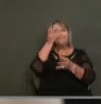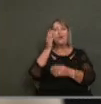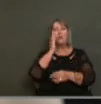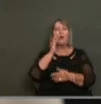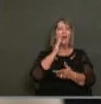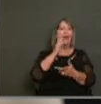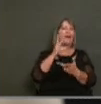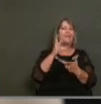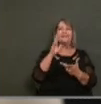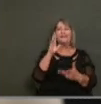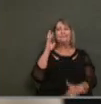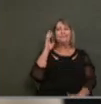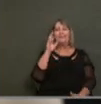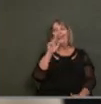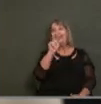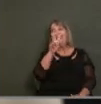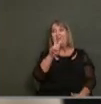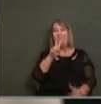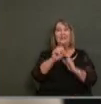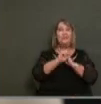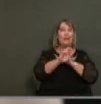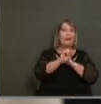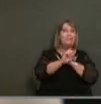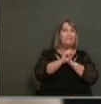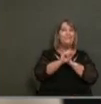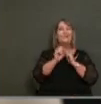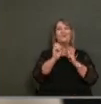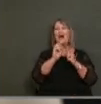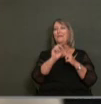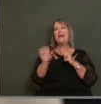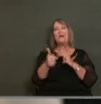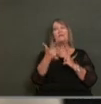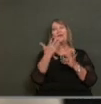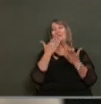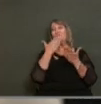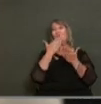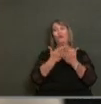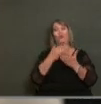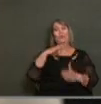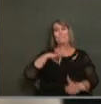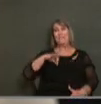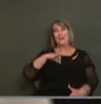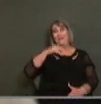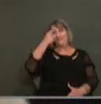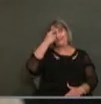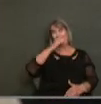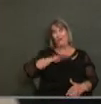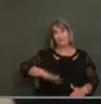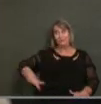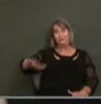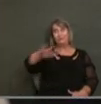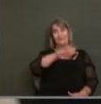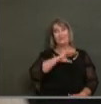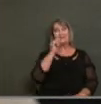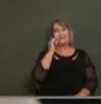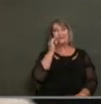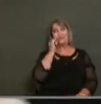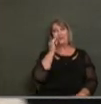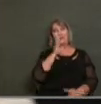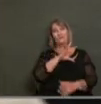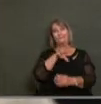TV spots. We're going to try and publicize this as much as possible. But it is a great benefit for all the residents. And so we're happy that we're now part of